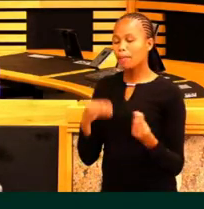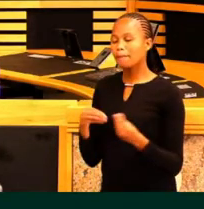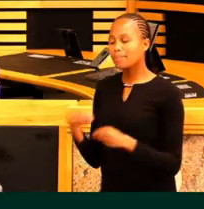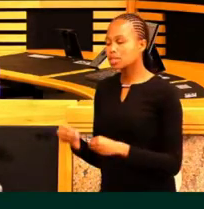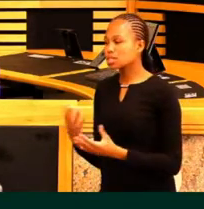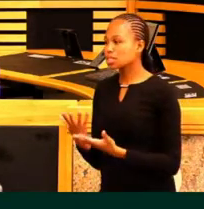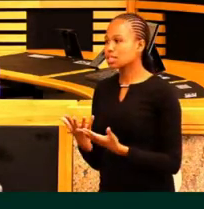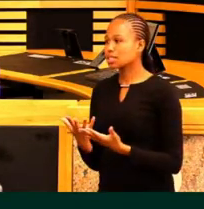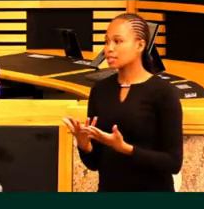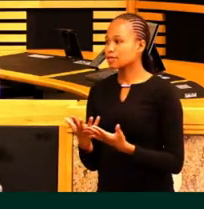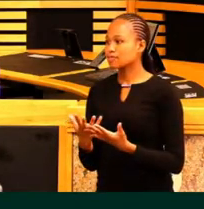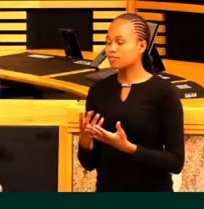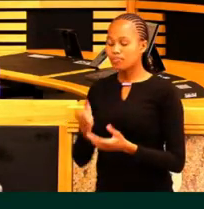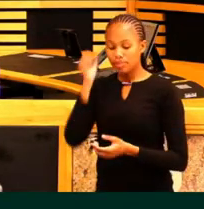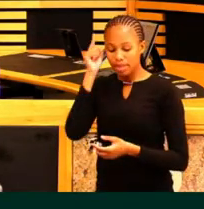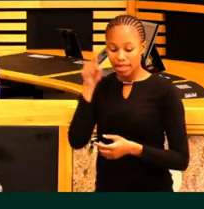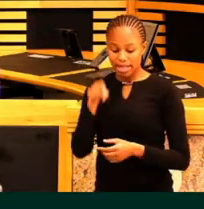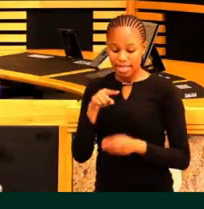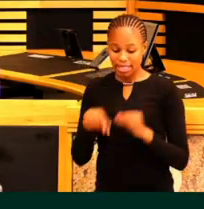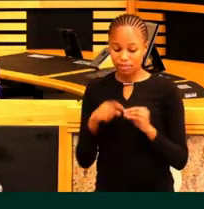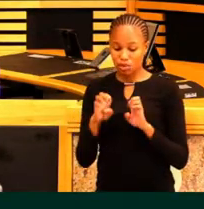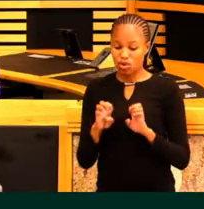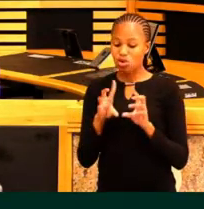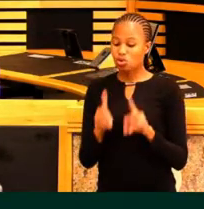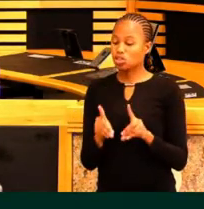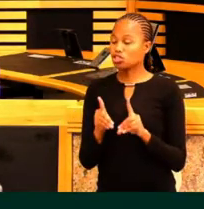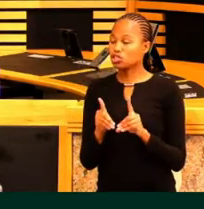understanding this thing of Education